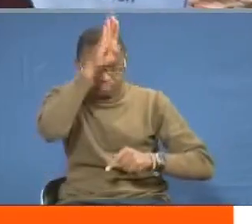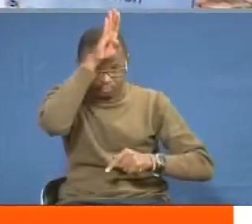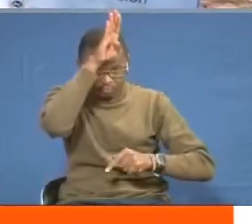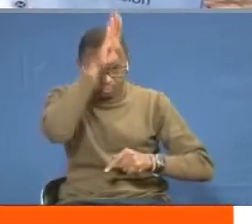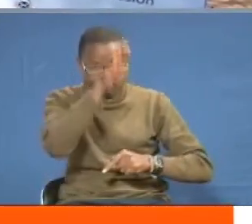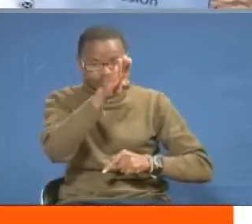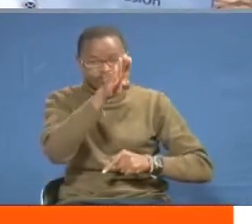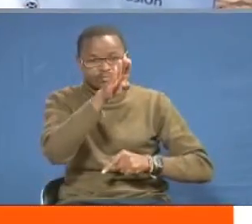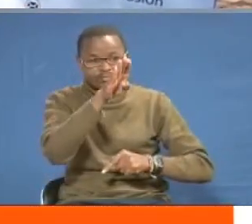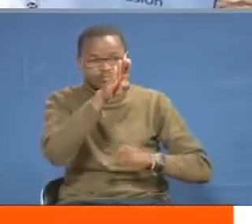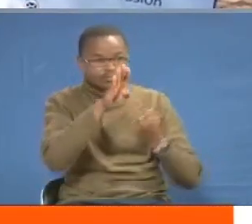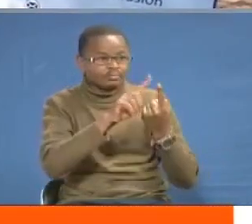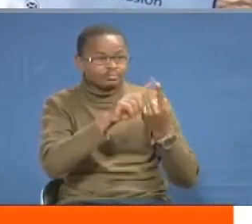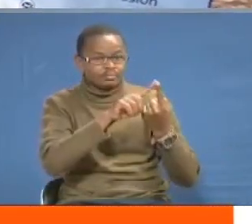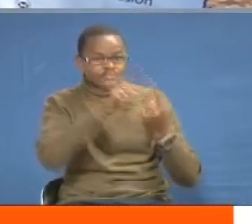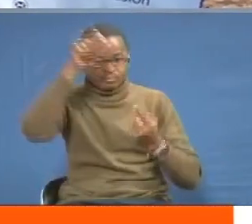Baringo,